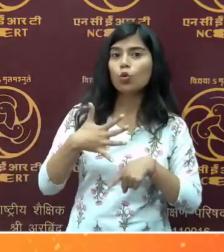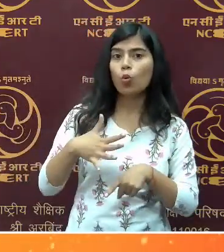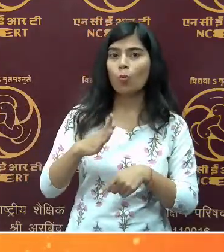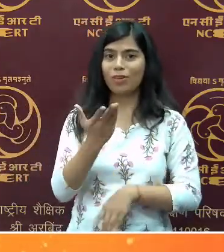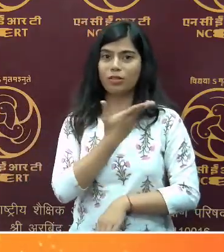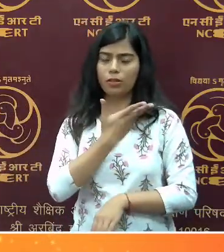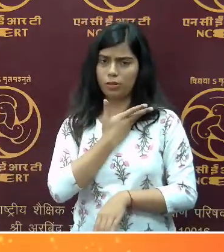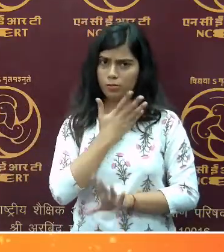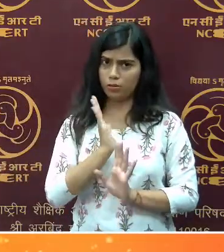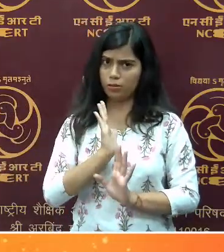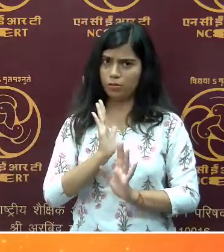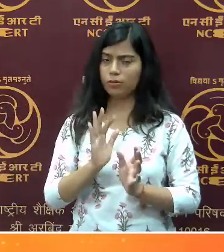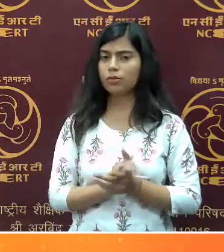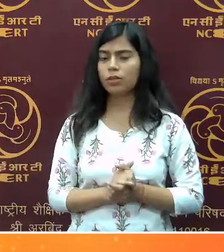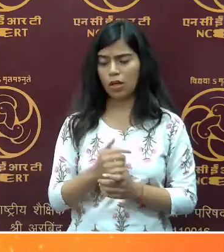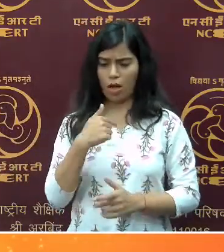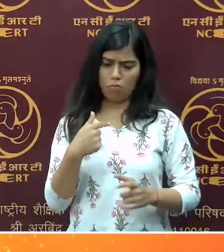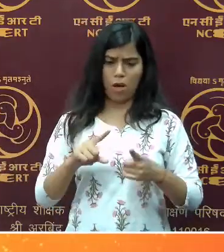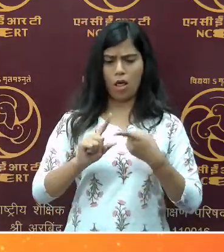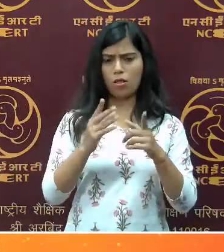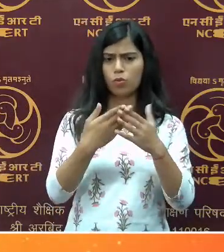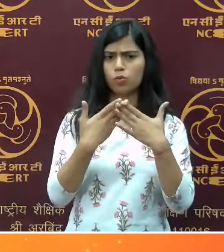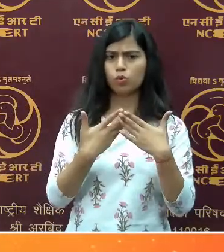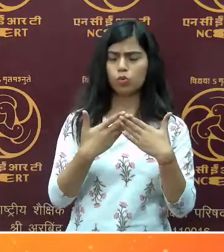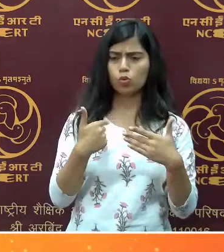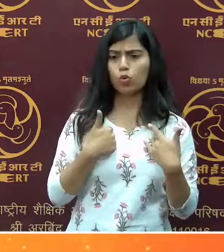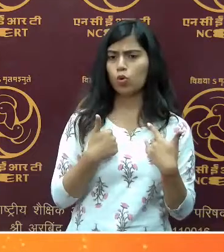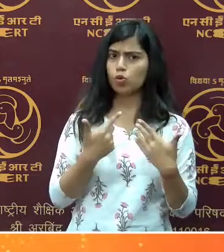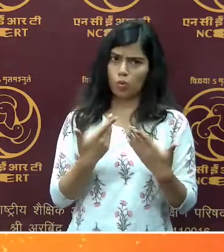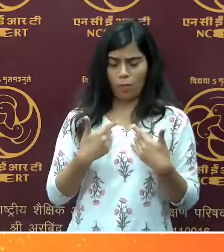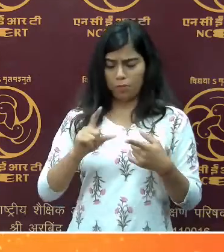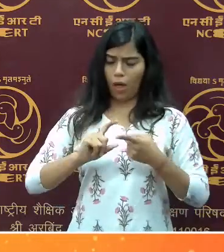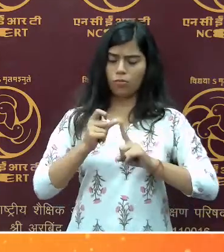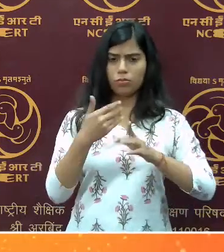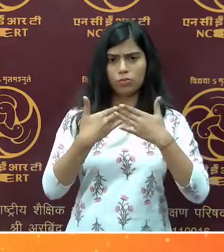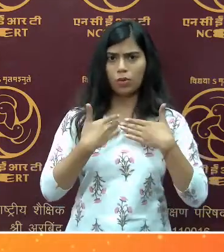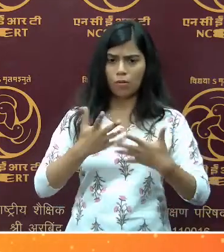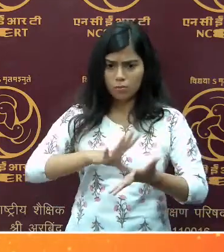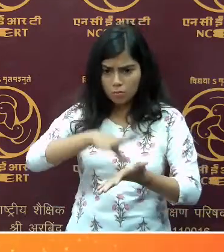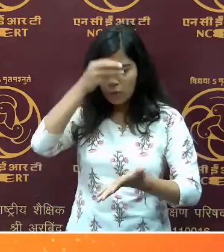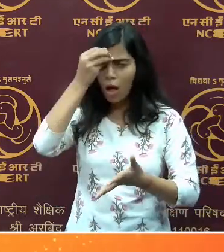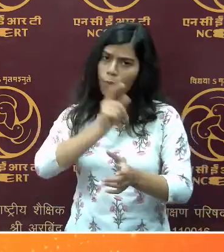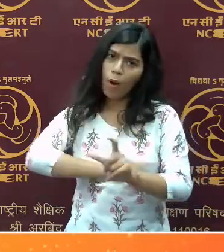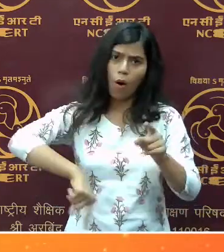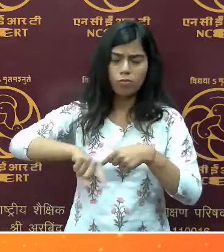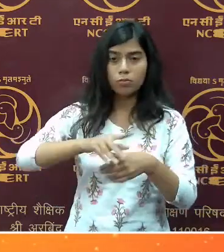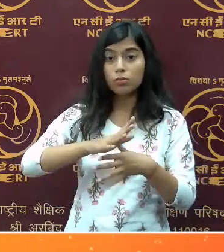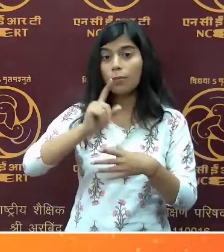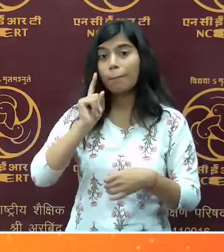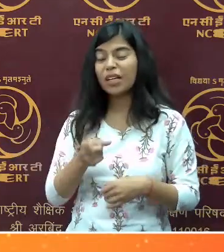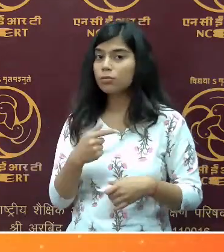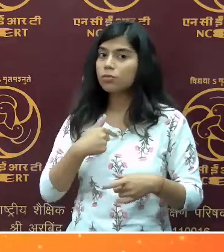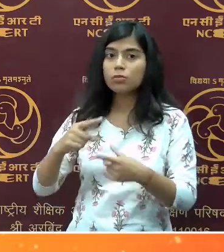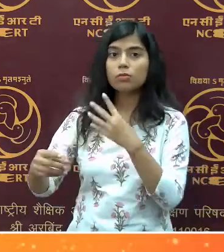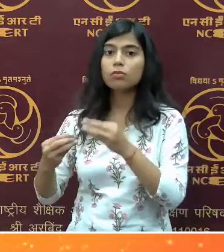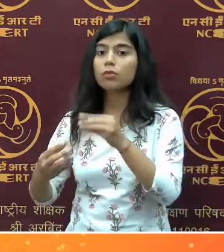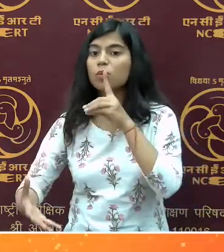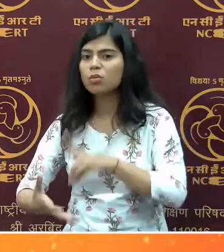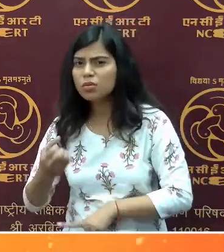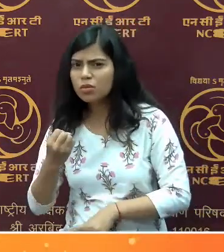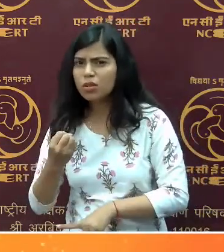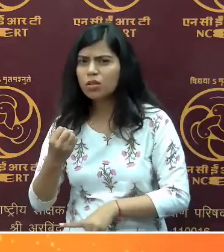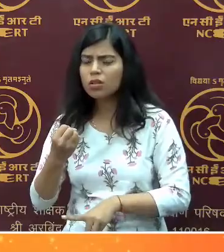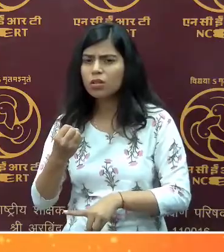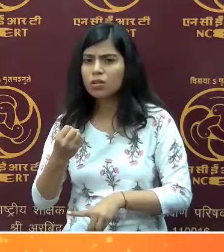court that I am educated and I am not getting an employment. So, directives are, but even Dr.